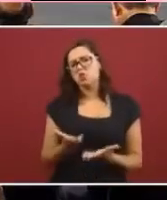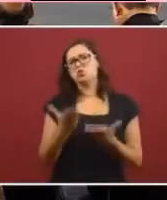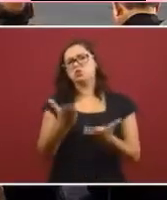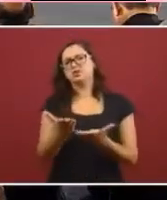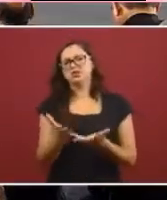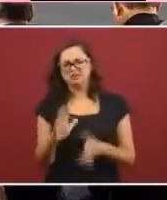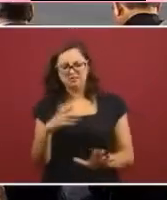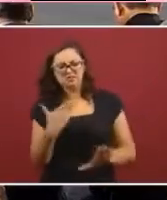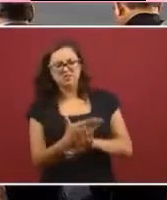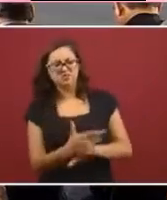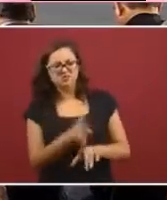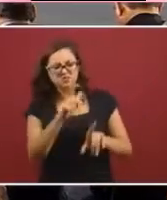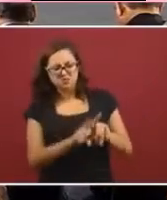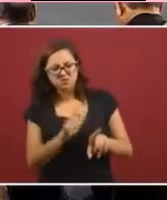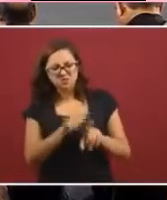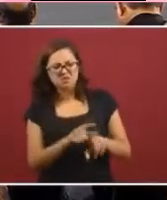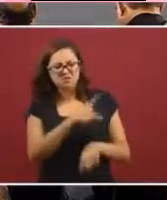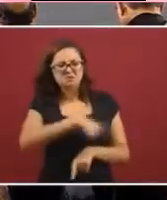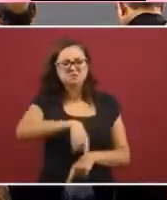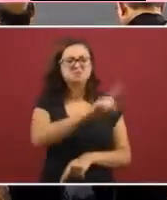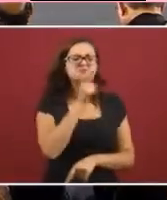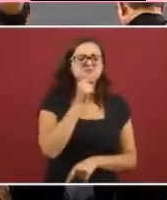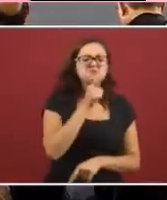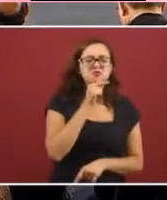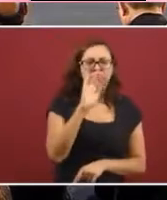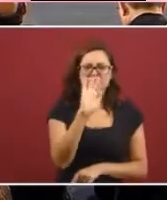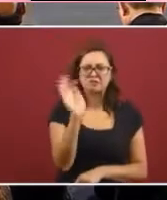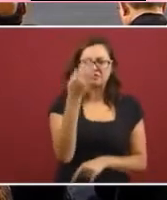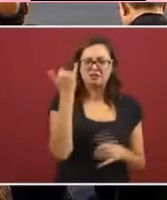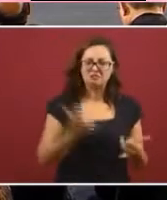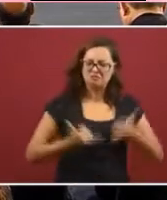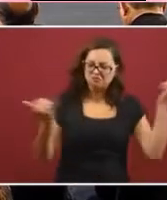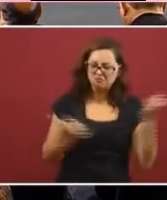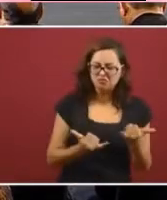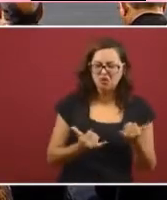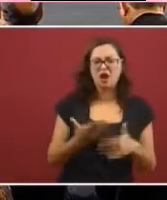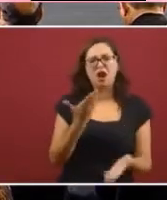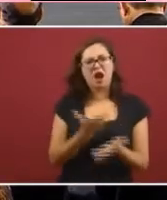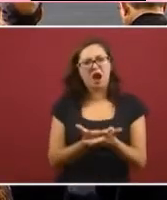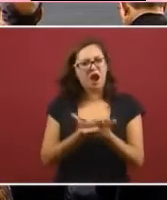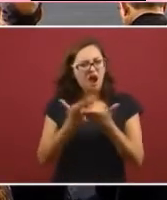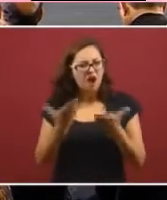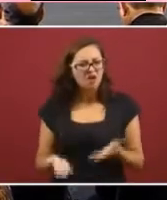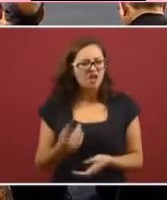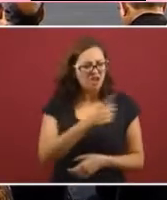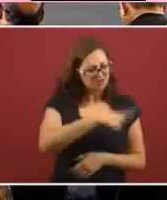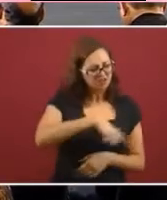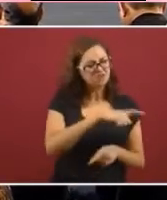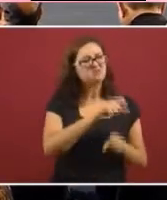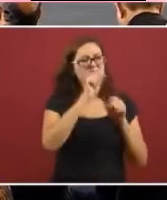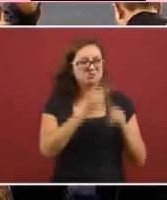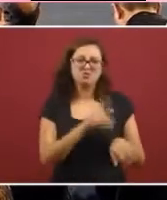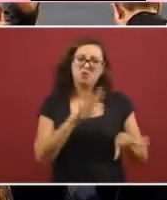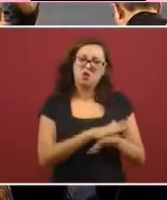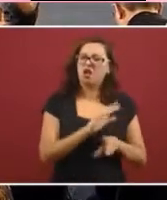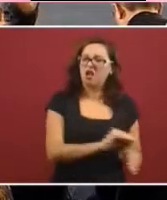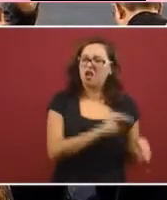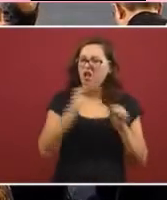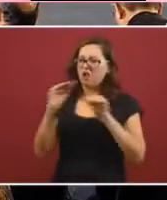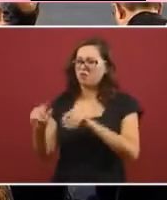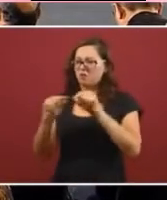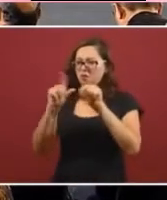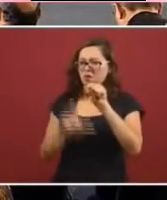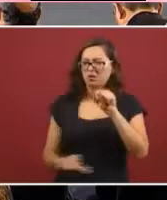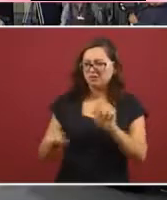Federal. ¿Usted cree que pueda confiar en que estos elementos pasen ahora a la Guardia Nacional? Se les abre la puerta con este